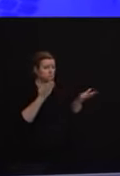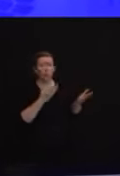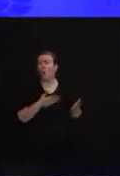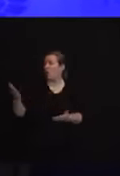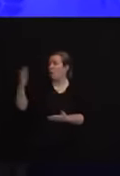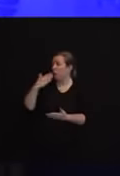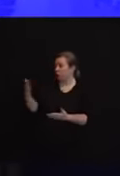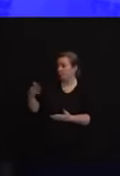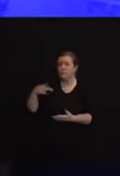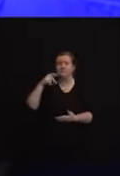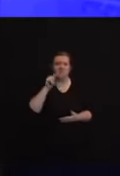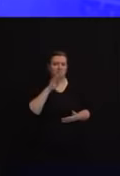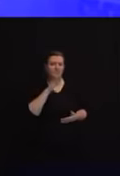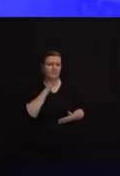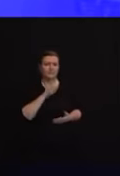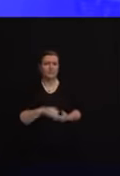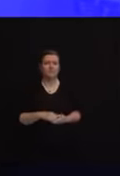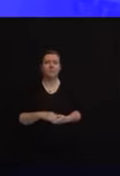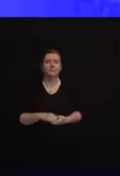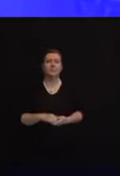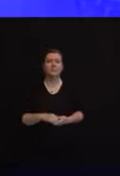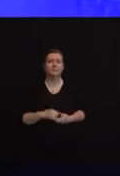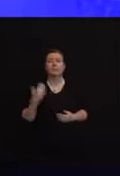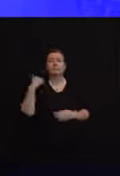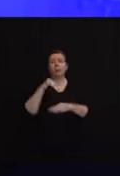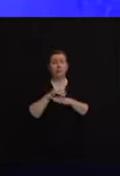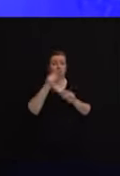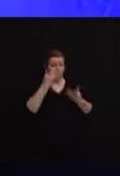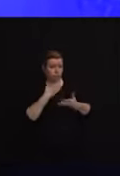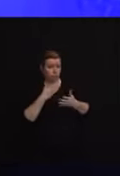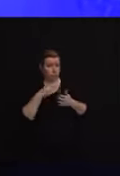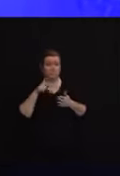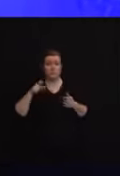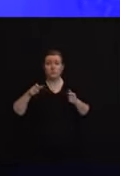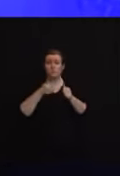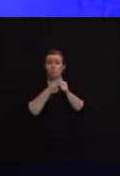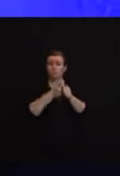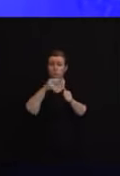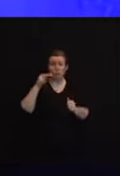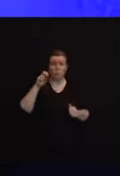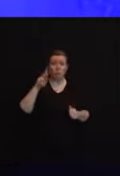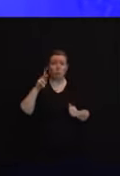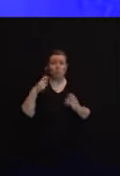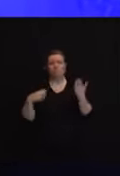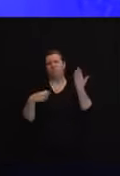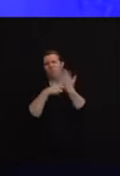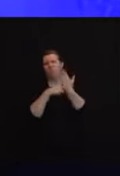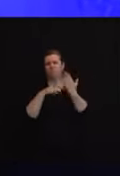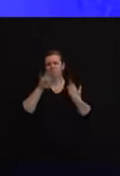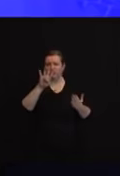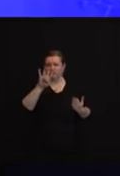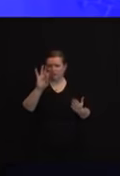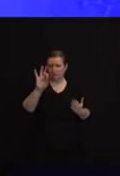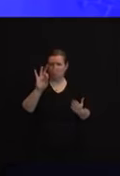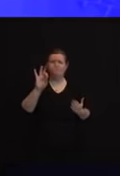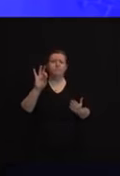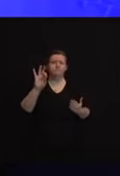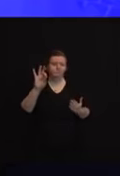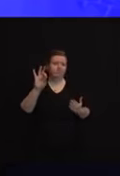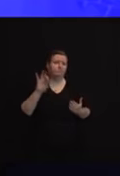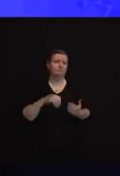regards to last night's compliance, overnight compliance, Newark issued 49 EO violation citations. In